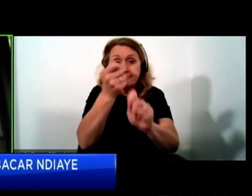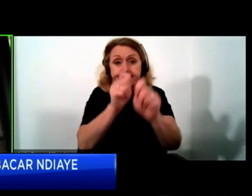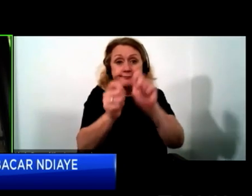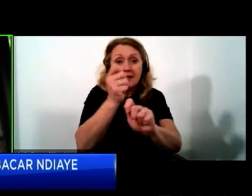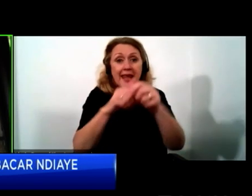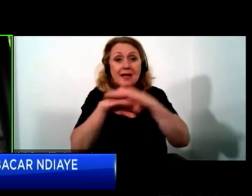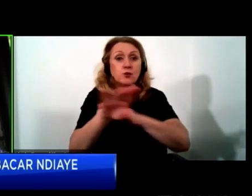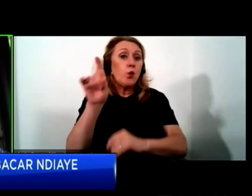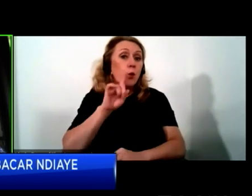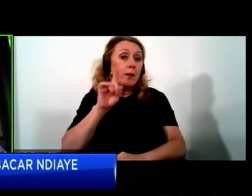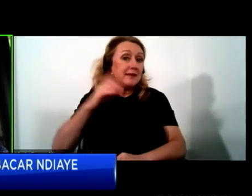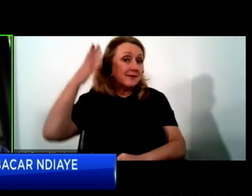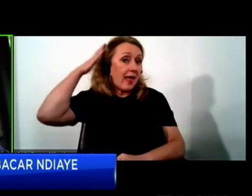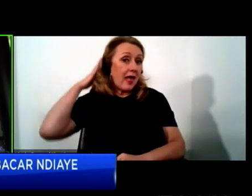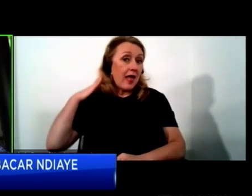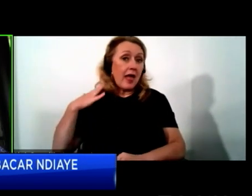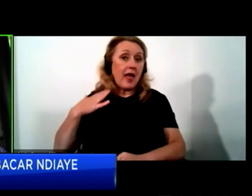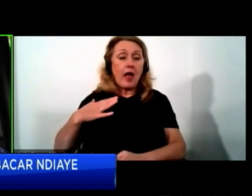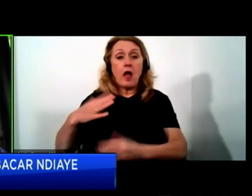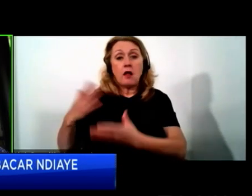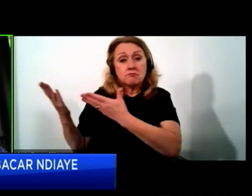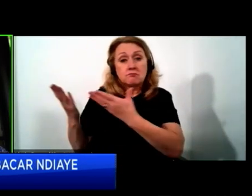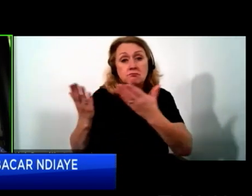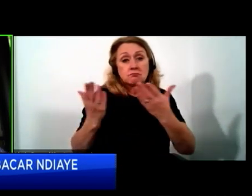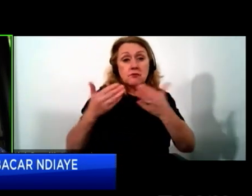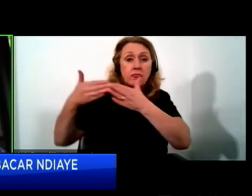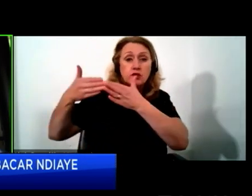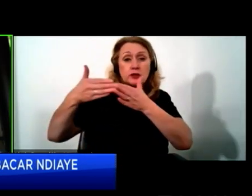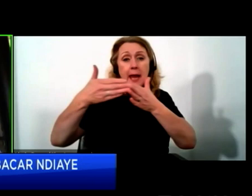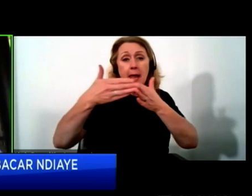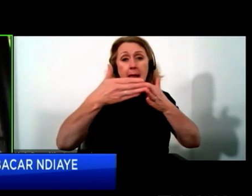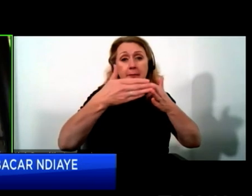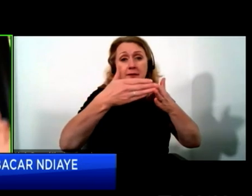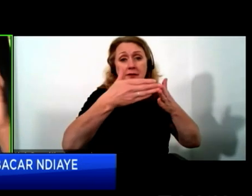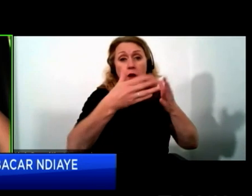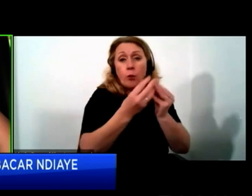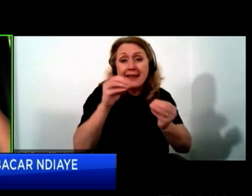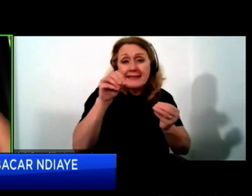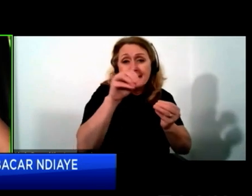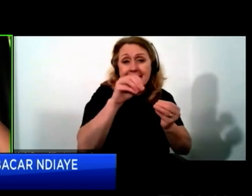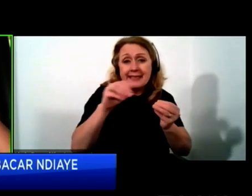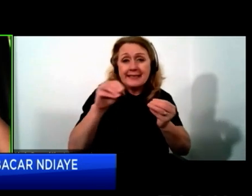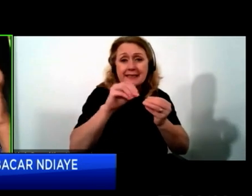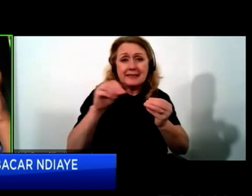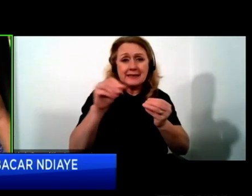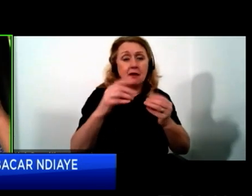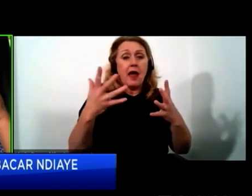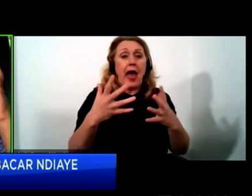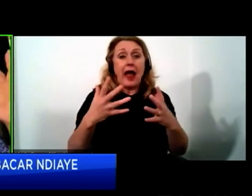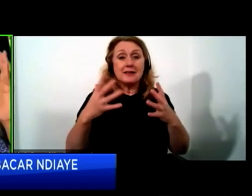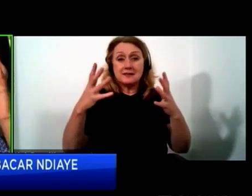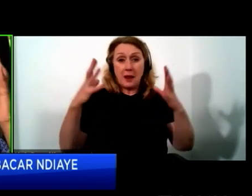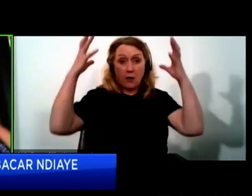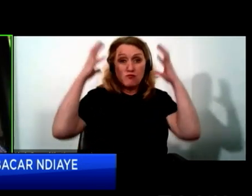African women's hair, carried on ships across the Atlantic, along with seeds, crowns of maps